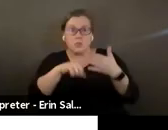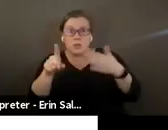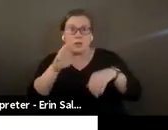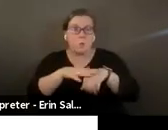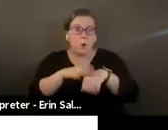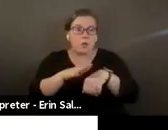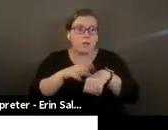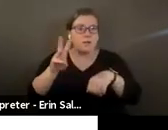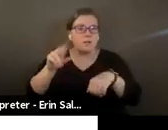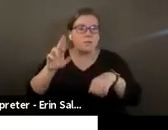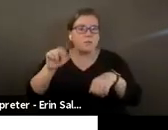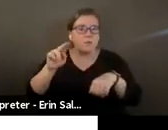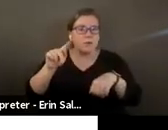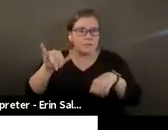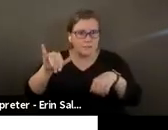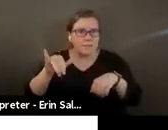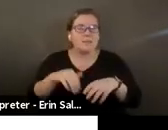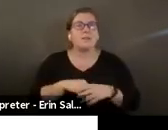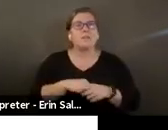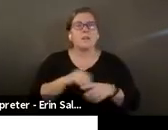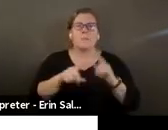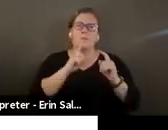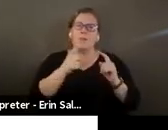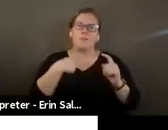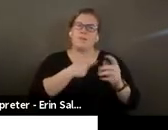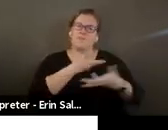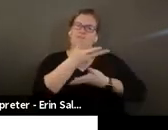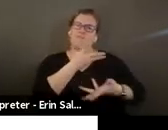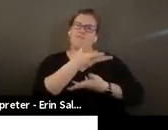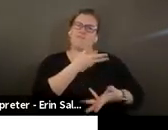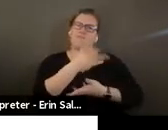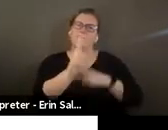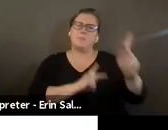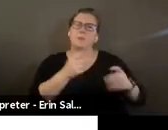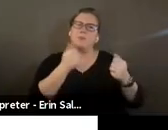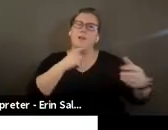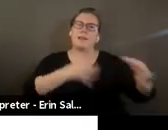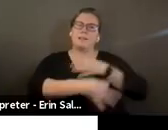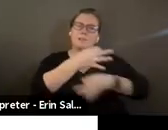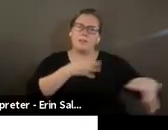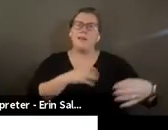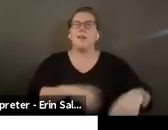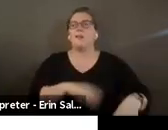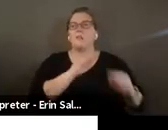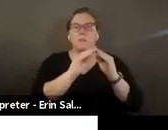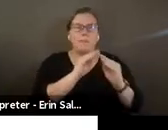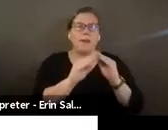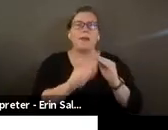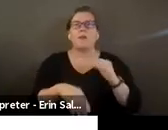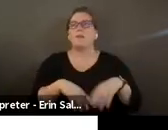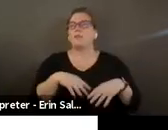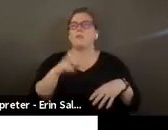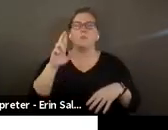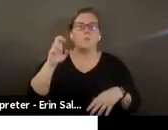then we'll make that decision. But we certainly do work with folks to get exchanges, repairs,